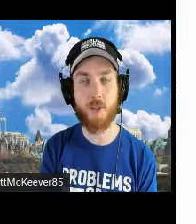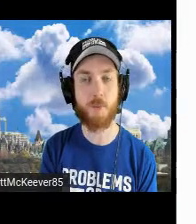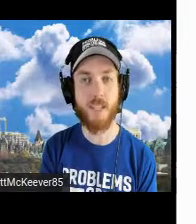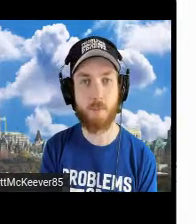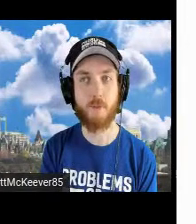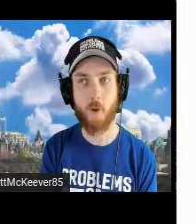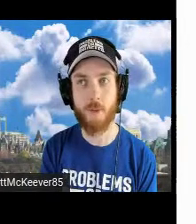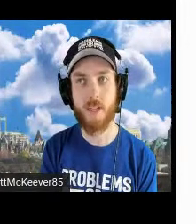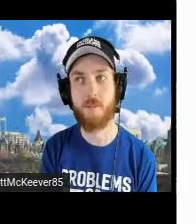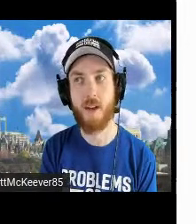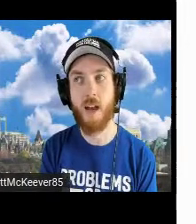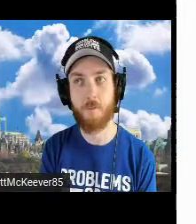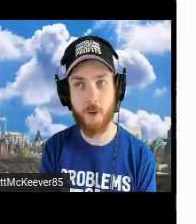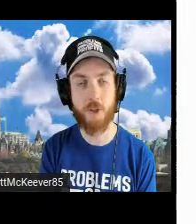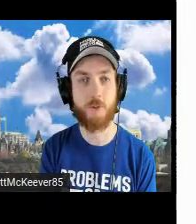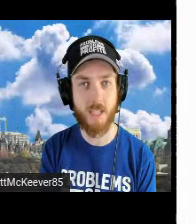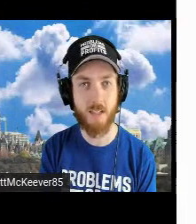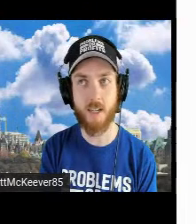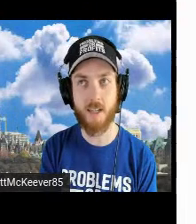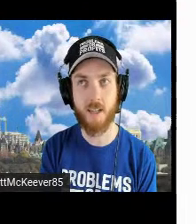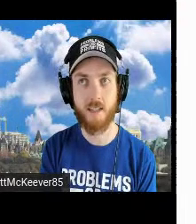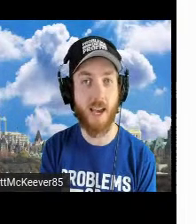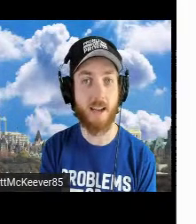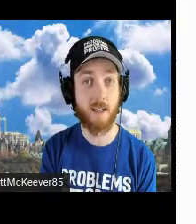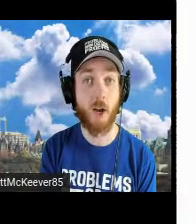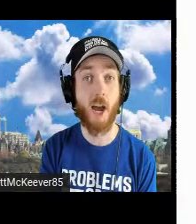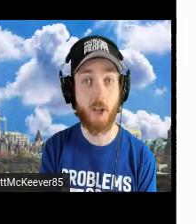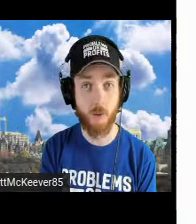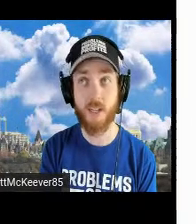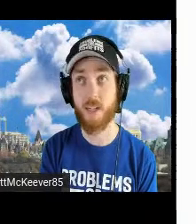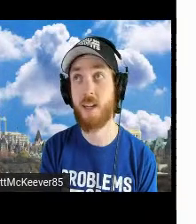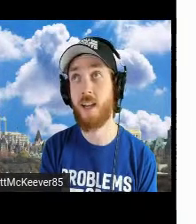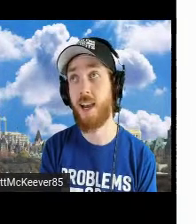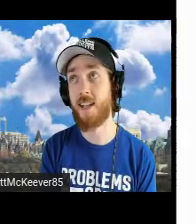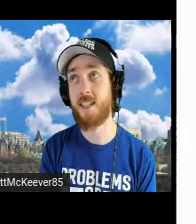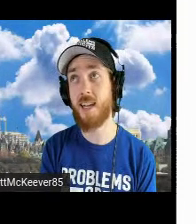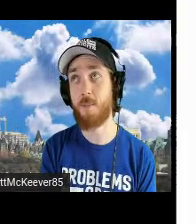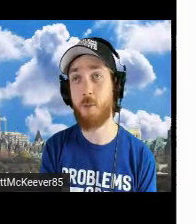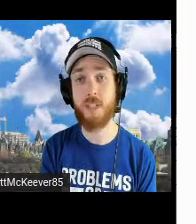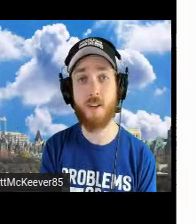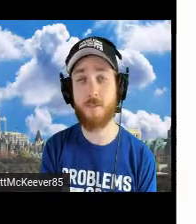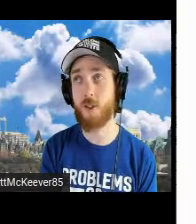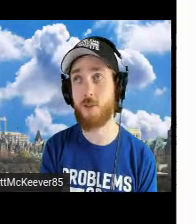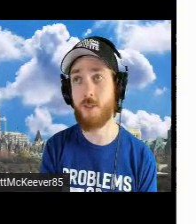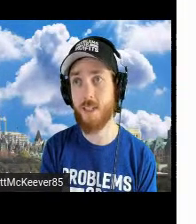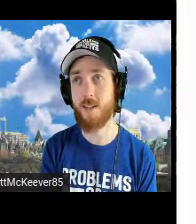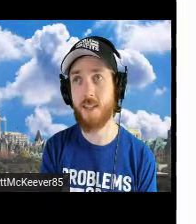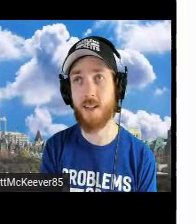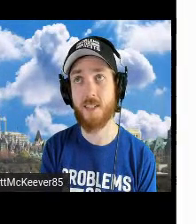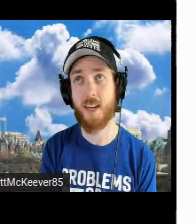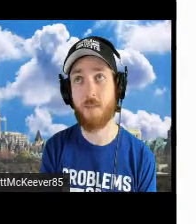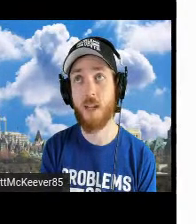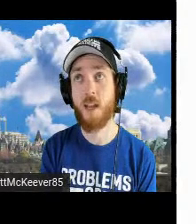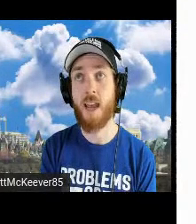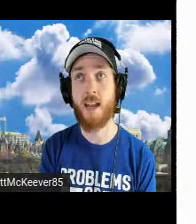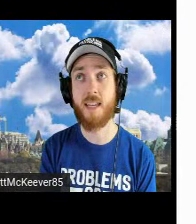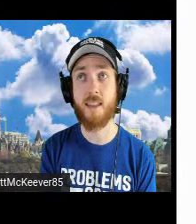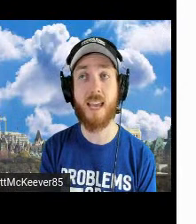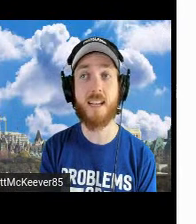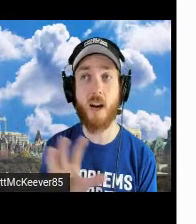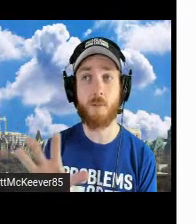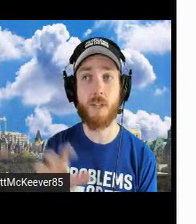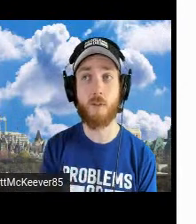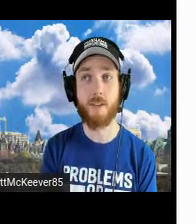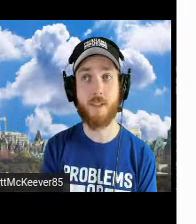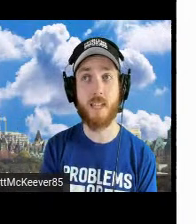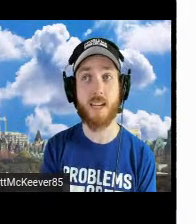is 100% performative virtue signaling. Yeah, I agree. And it's time that we start virtue signaling ourselves. And again,